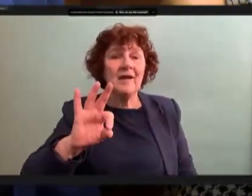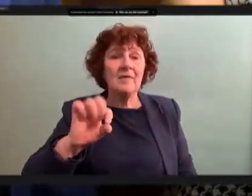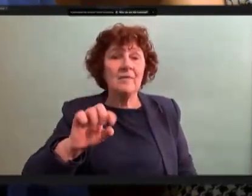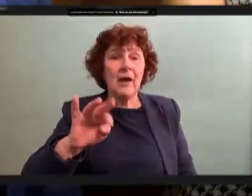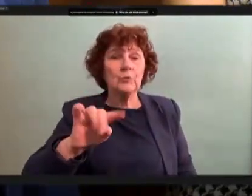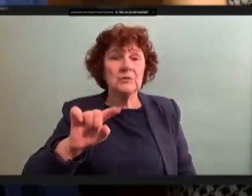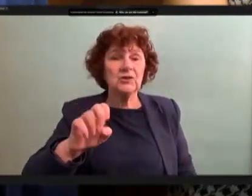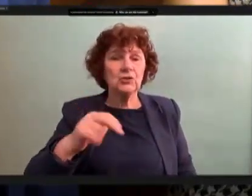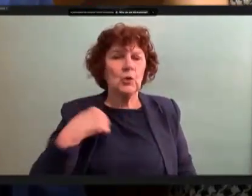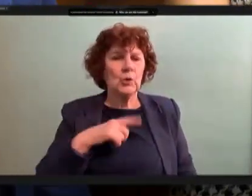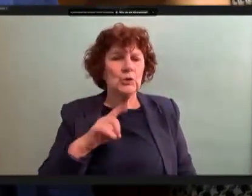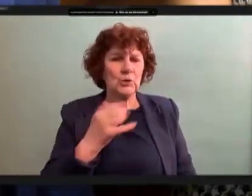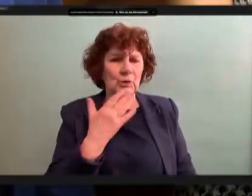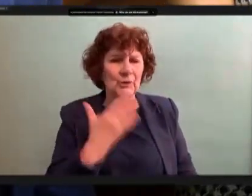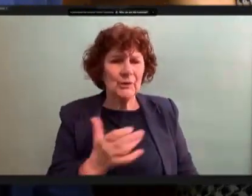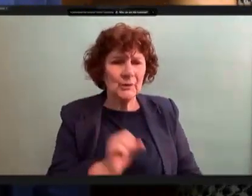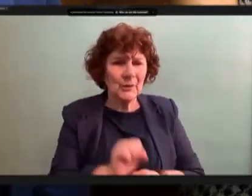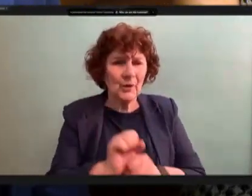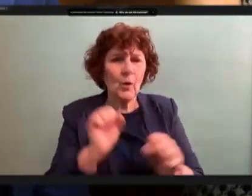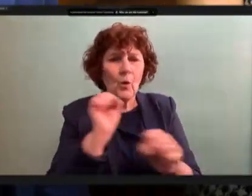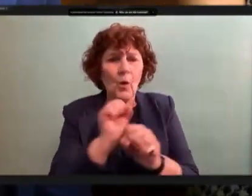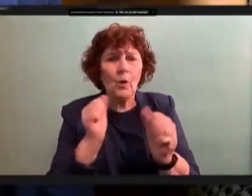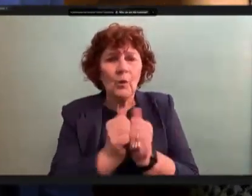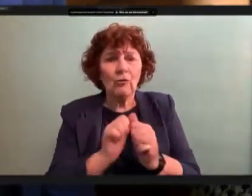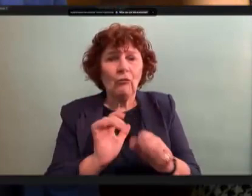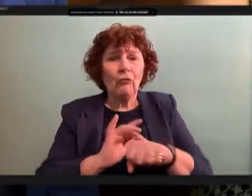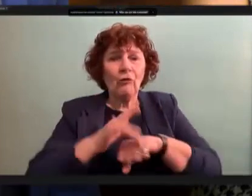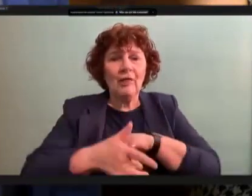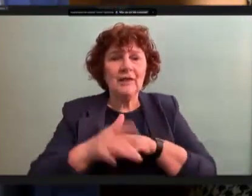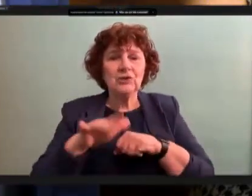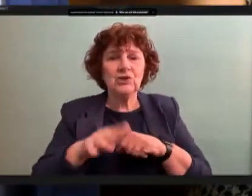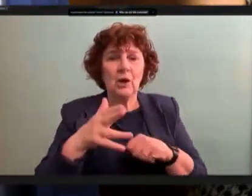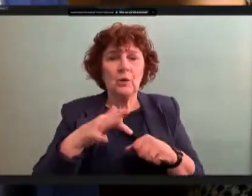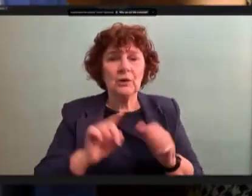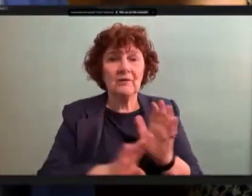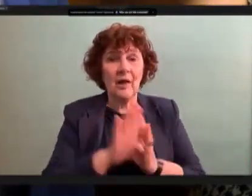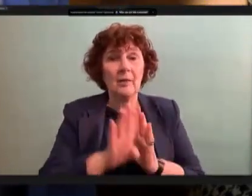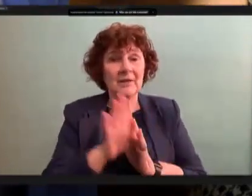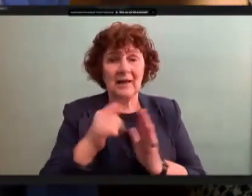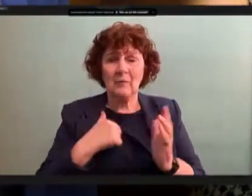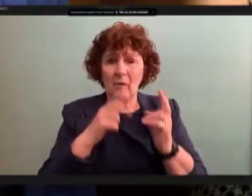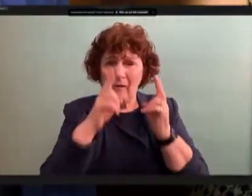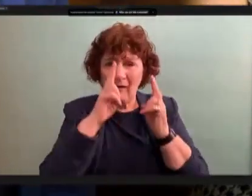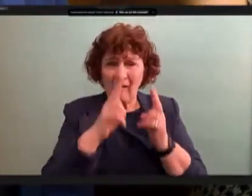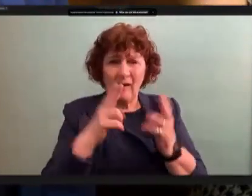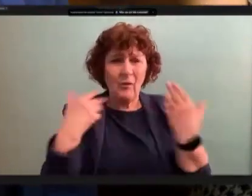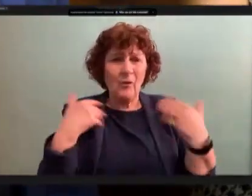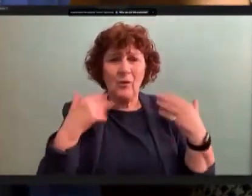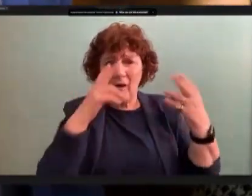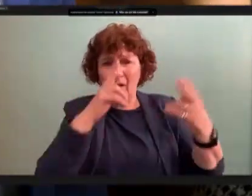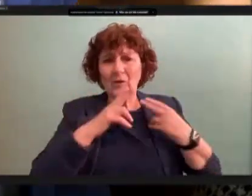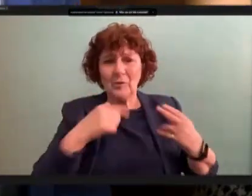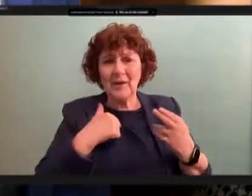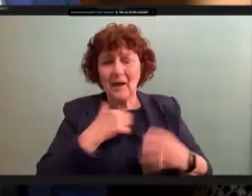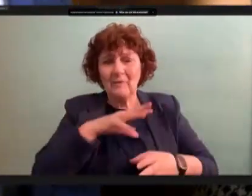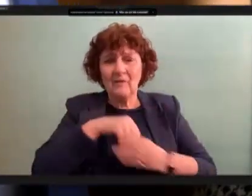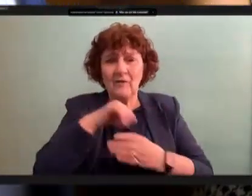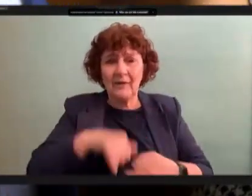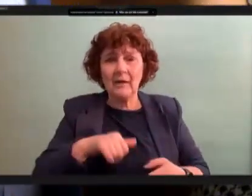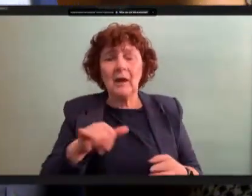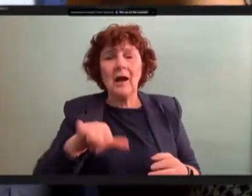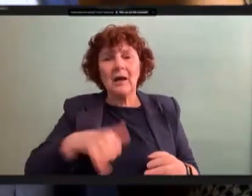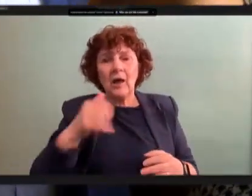in your neighborhood, working with early childhood development primarily. So it's one of my great honors to be part of that. It's one of my great honors to be here with some of our folks